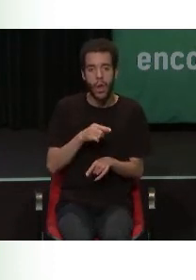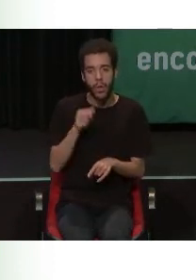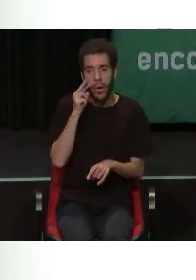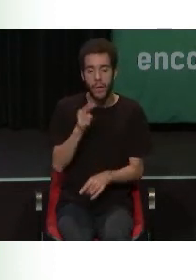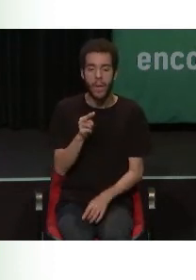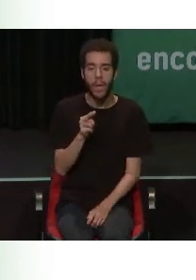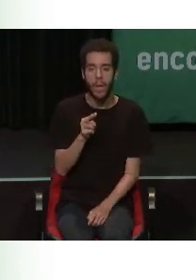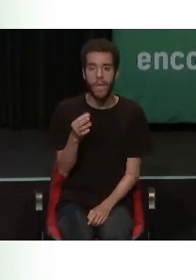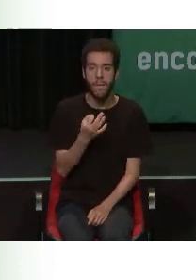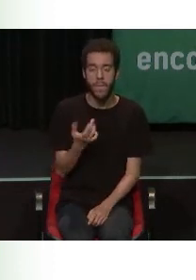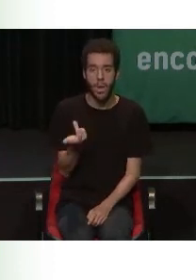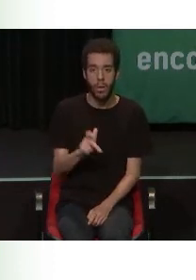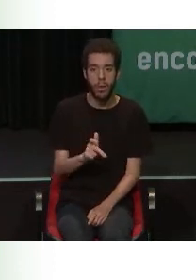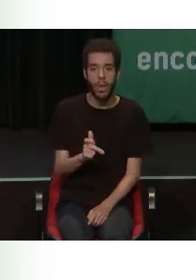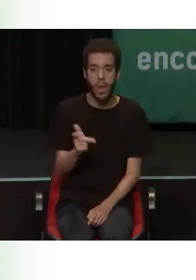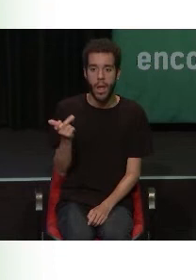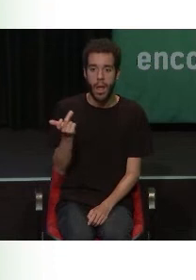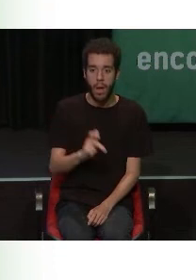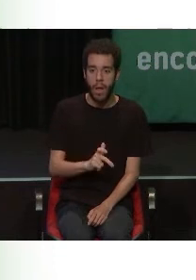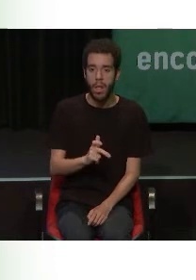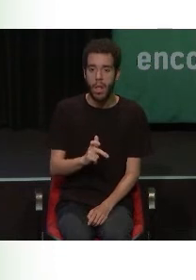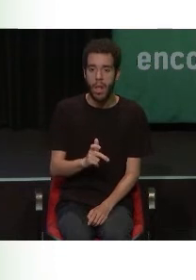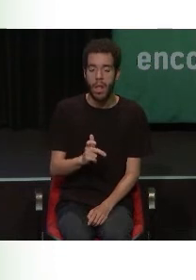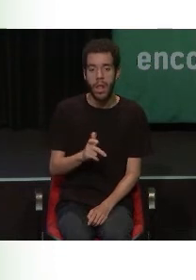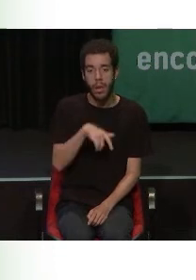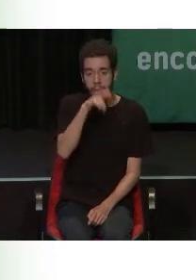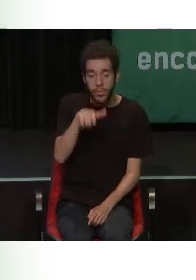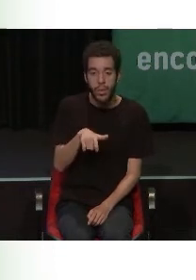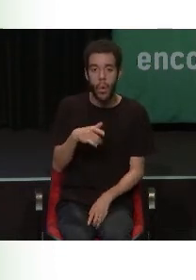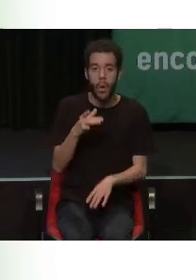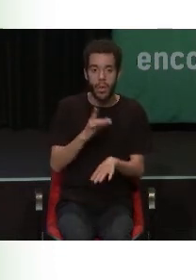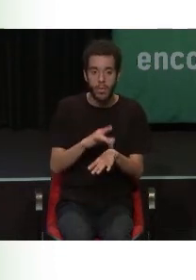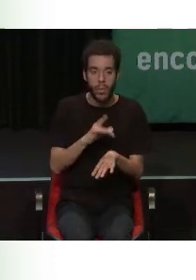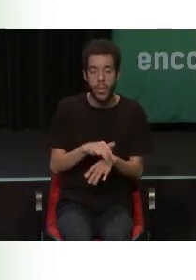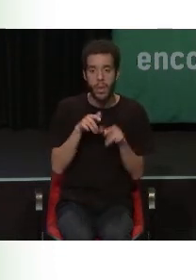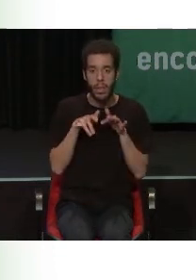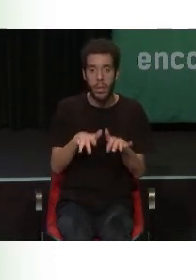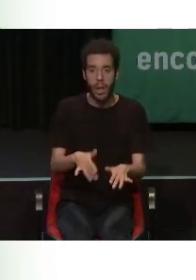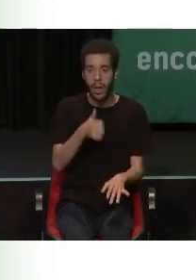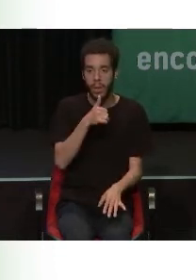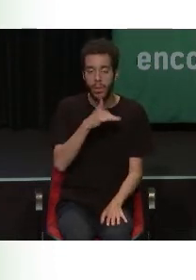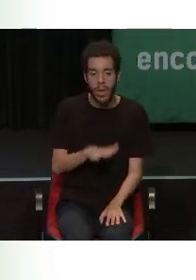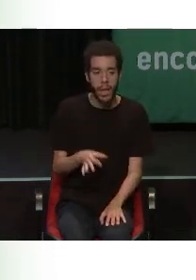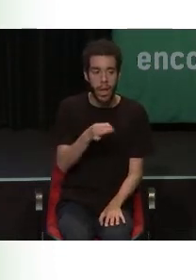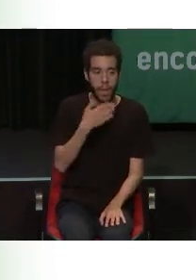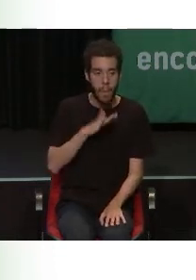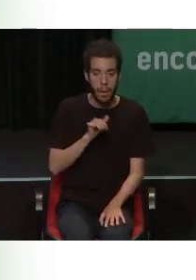happens in an acute leukemia patient. And what we found was